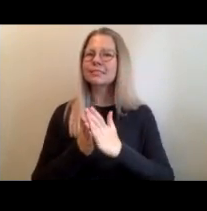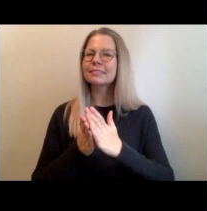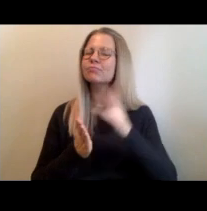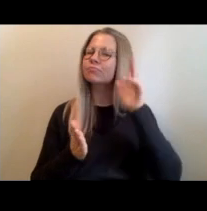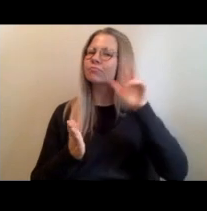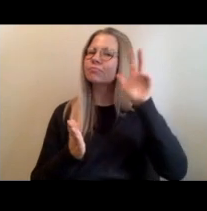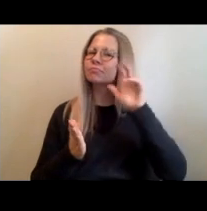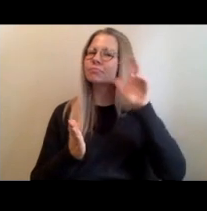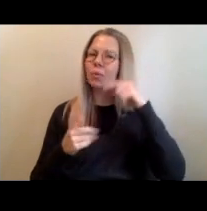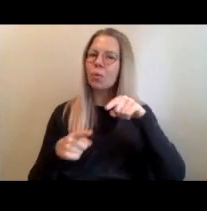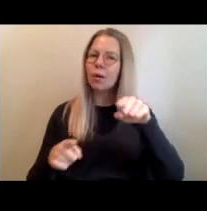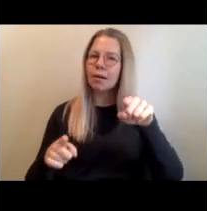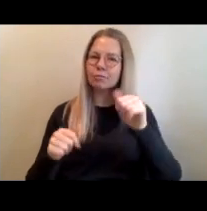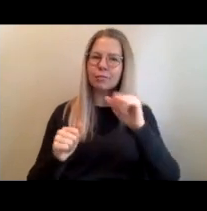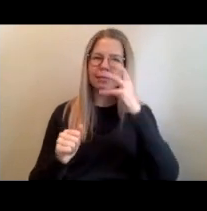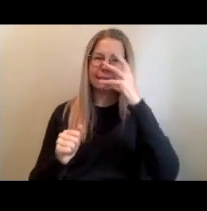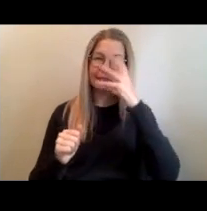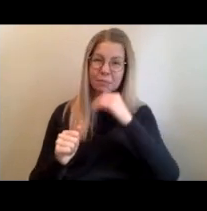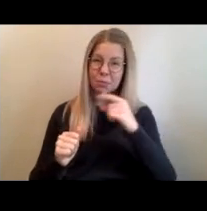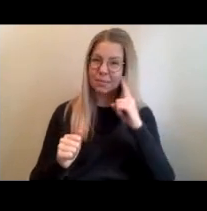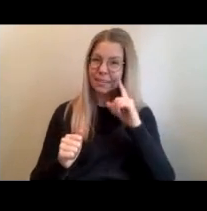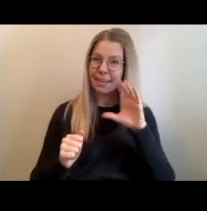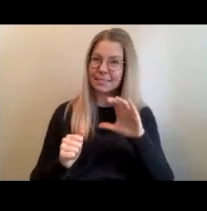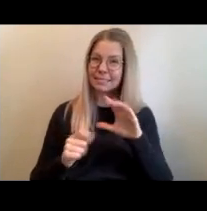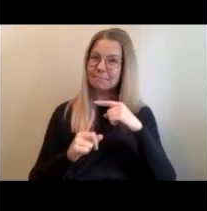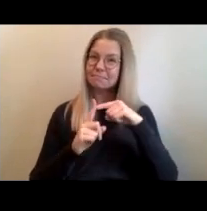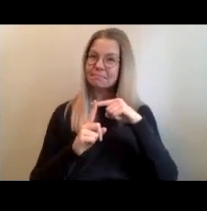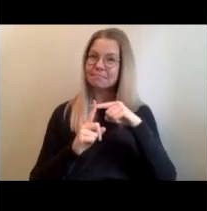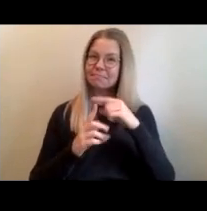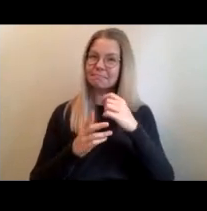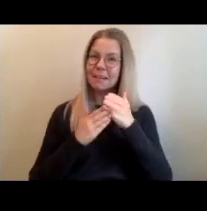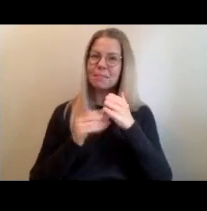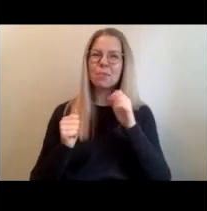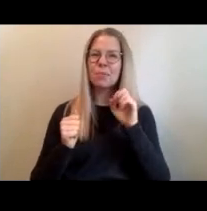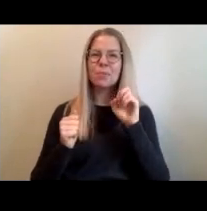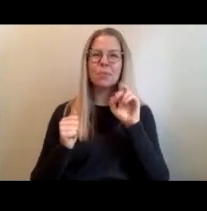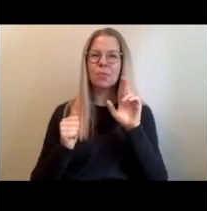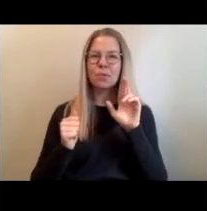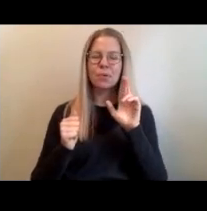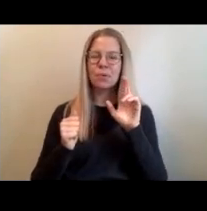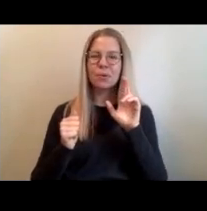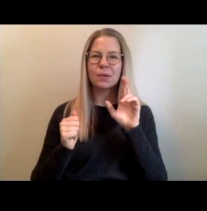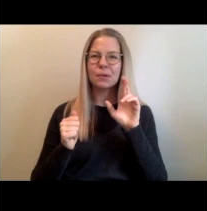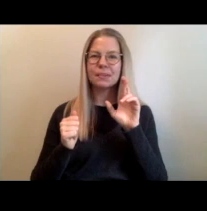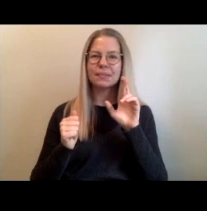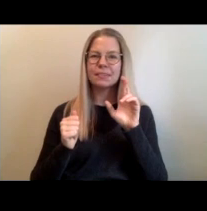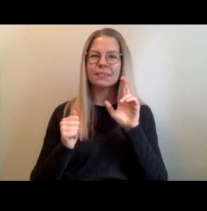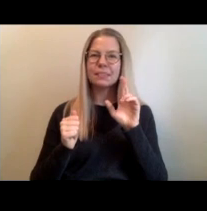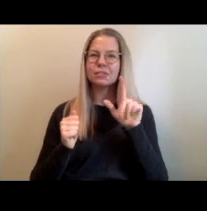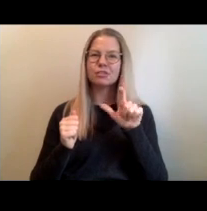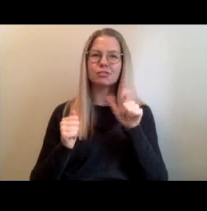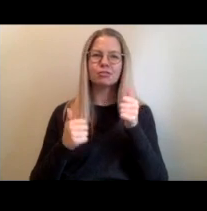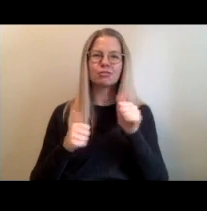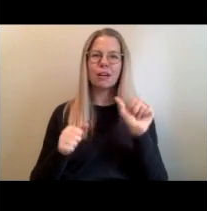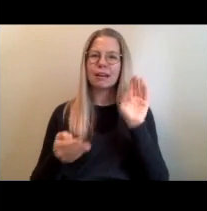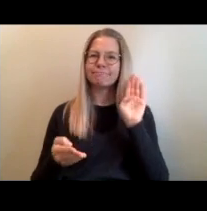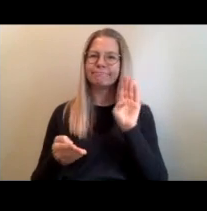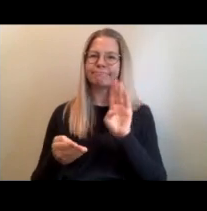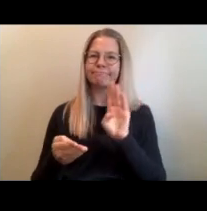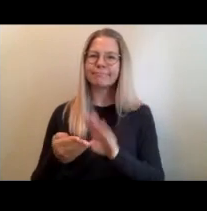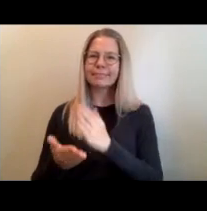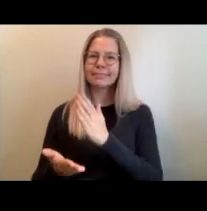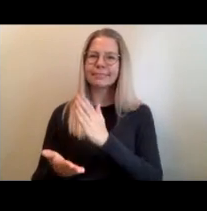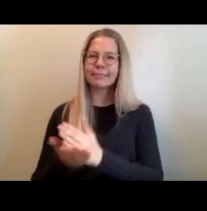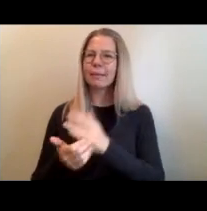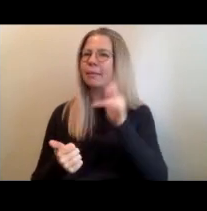Something, if you think that's a good thing to keep practicing, or where you should try and wean yourself off that. I find